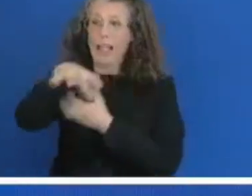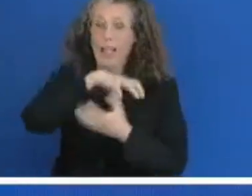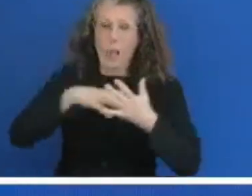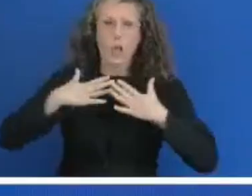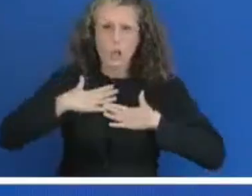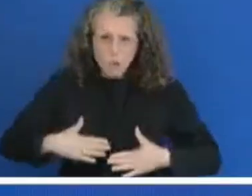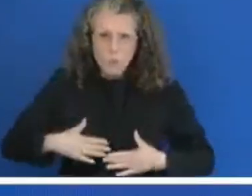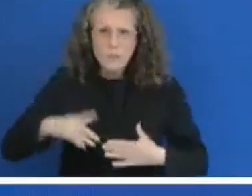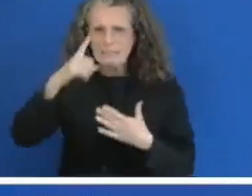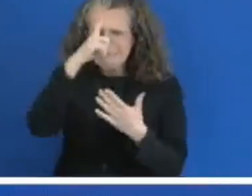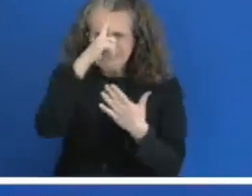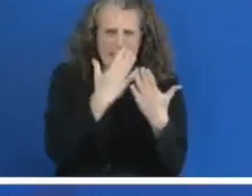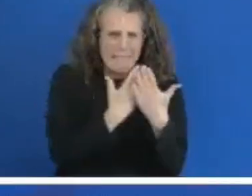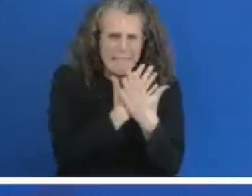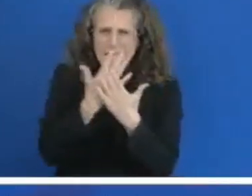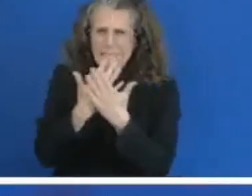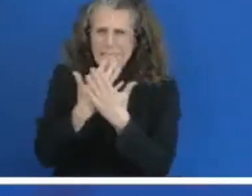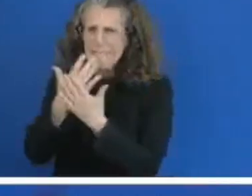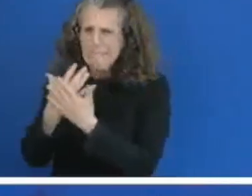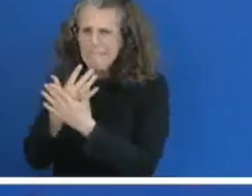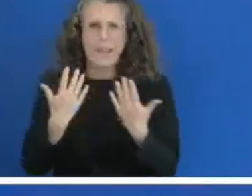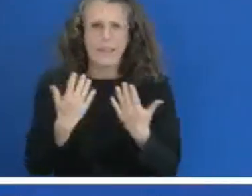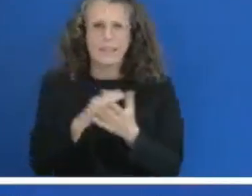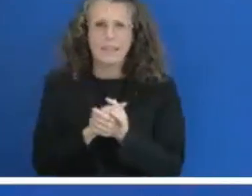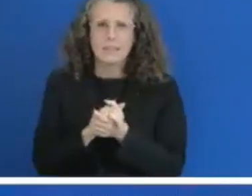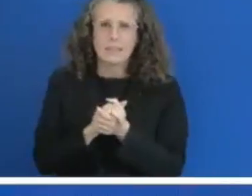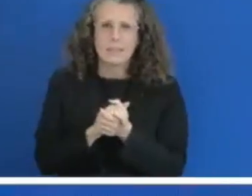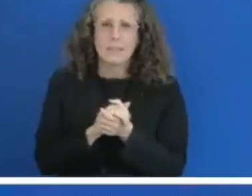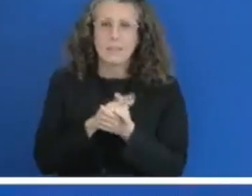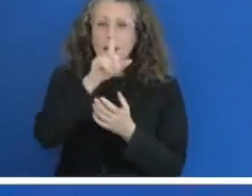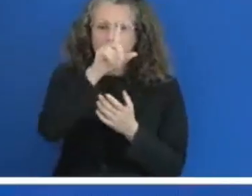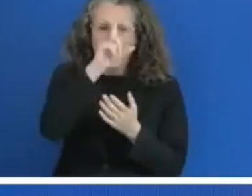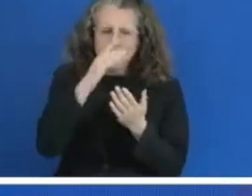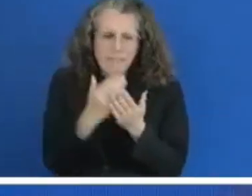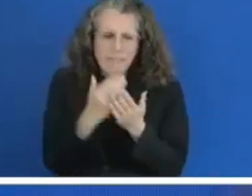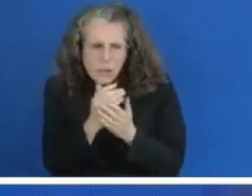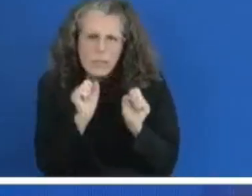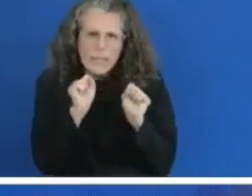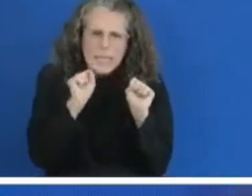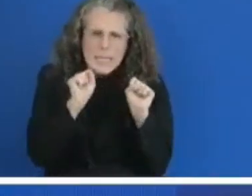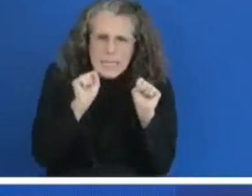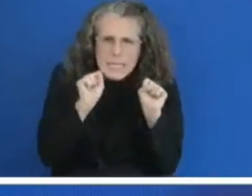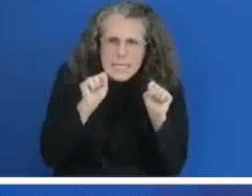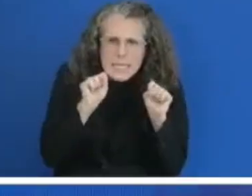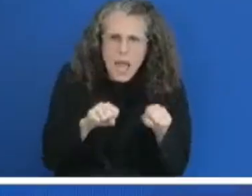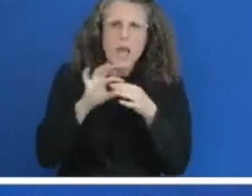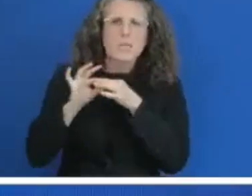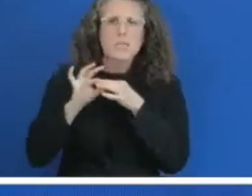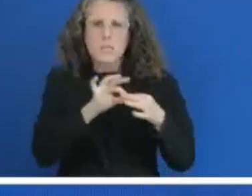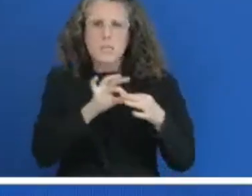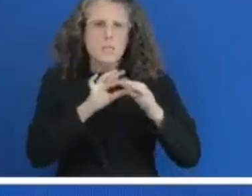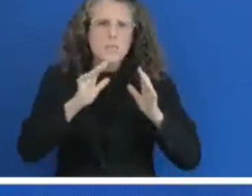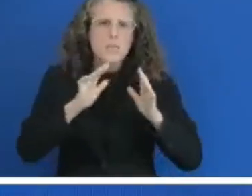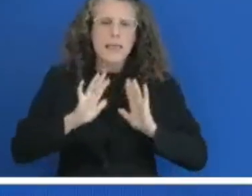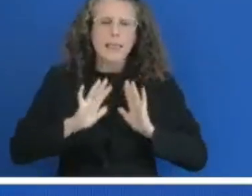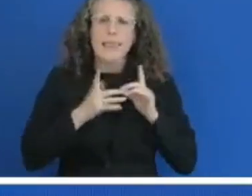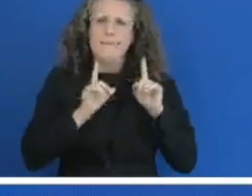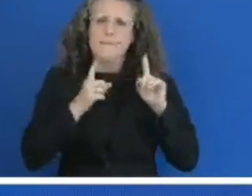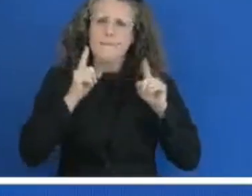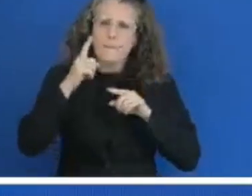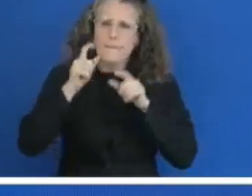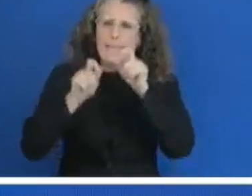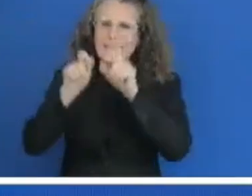very frugal innovation that you can come across in very rural settings. And that's not an innovation